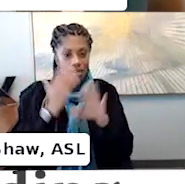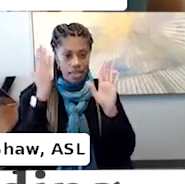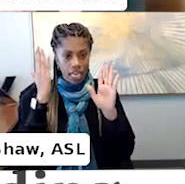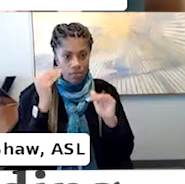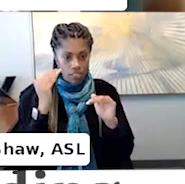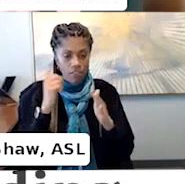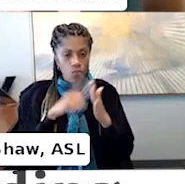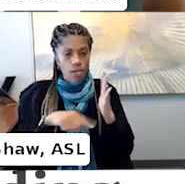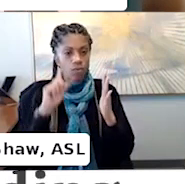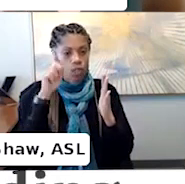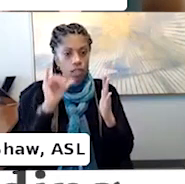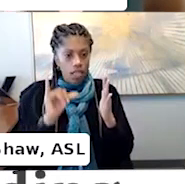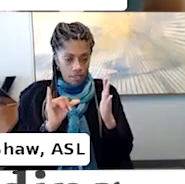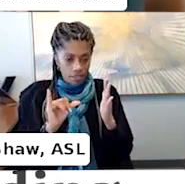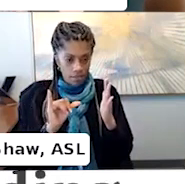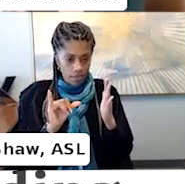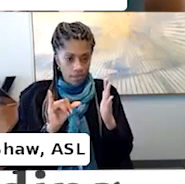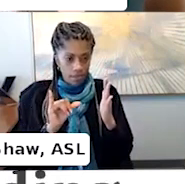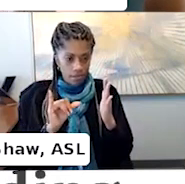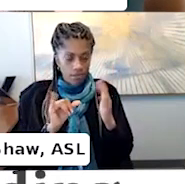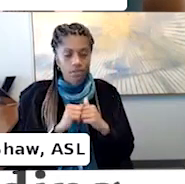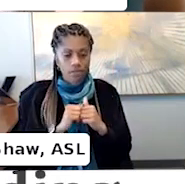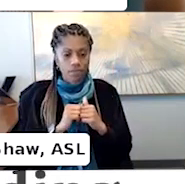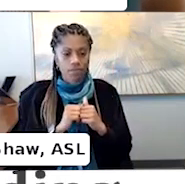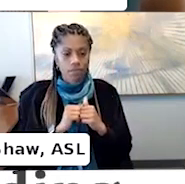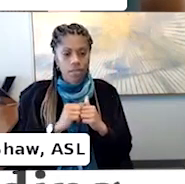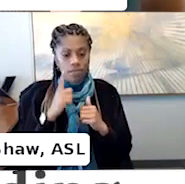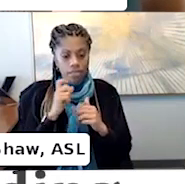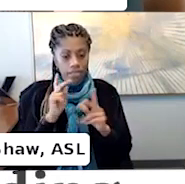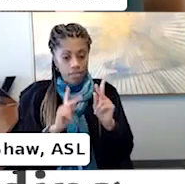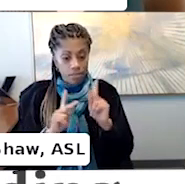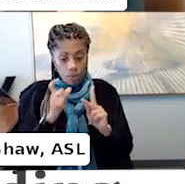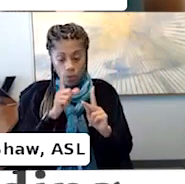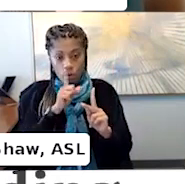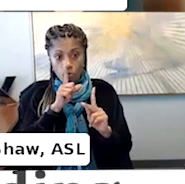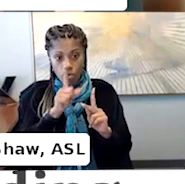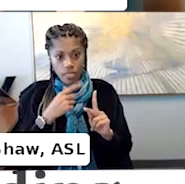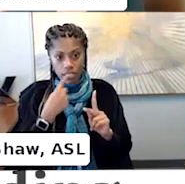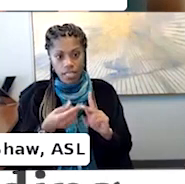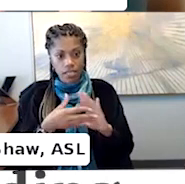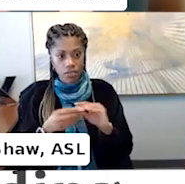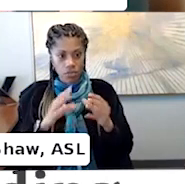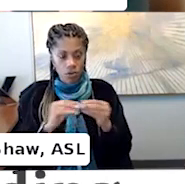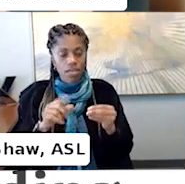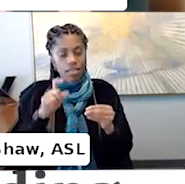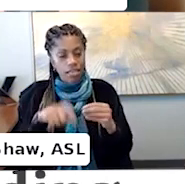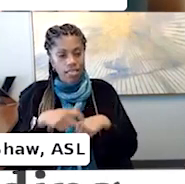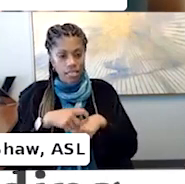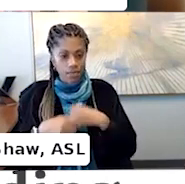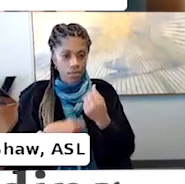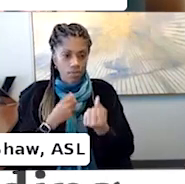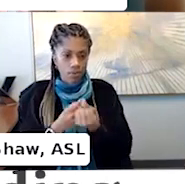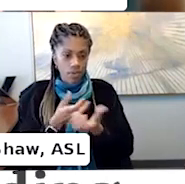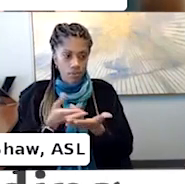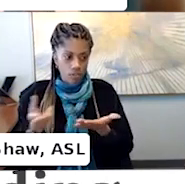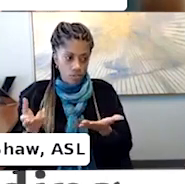and down the organization who touches this project understands that the folks on the ground carrying out the work need time, resources, and support. The